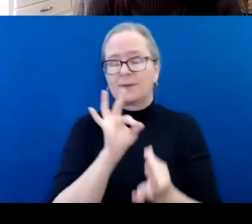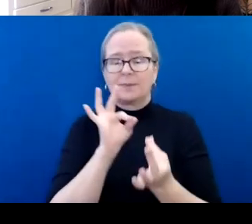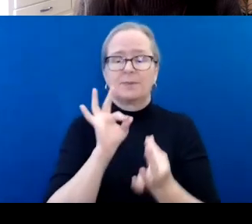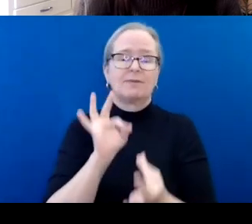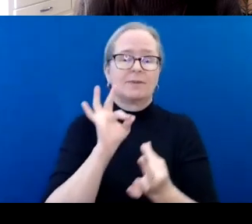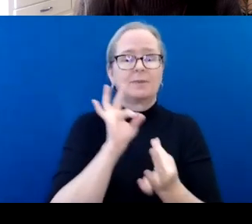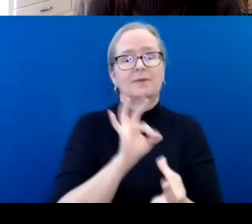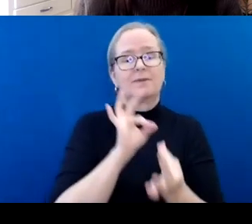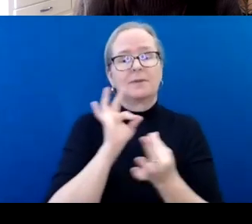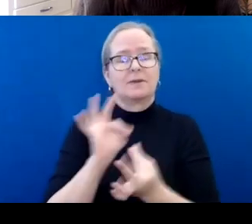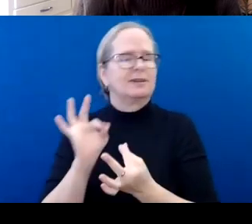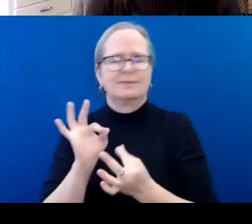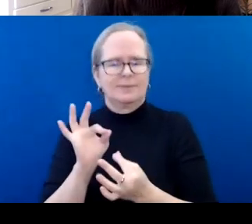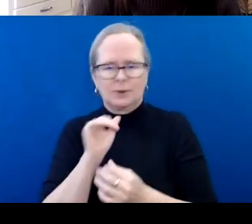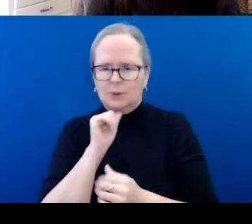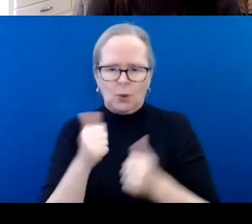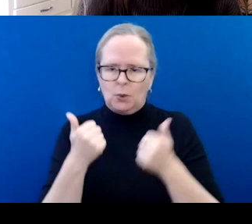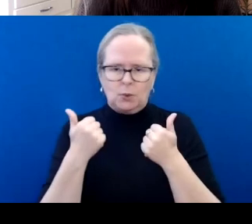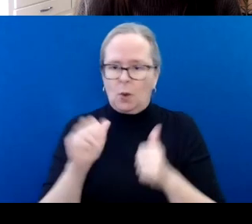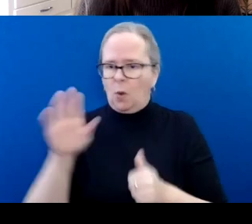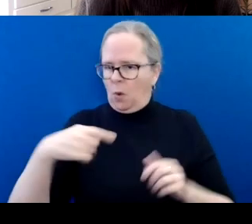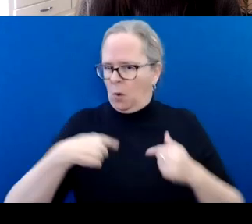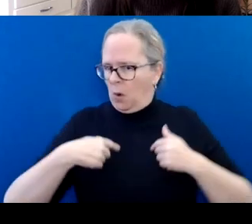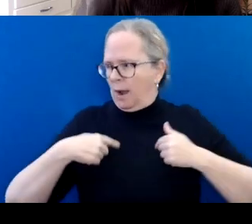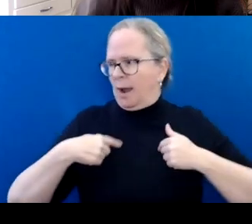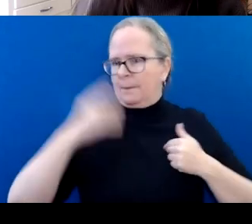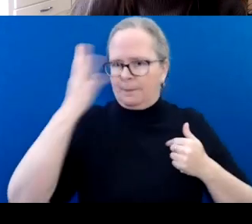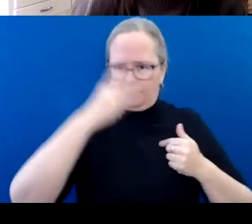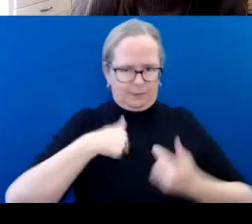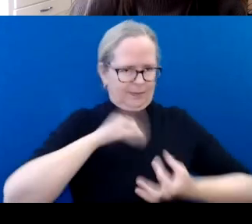represent yourself in a way that you think assessors might want to see.